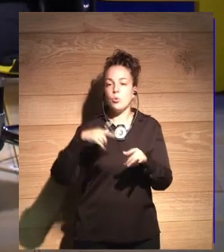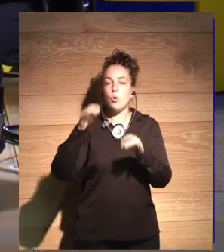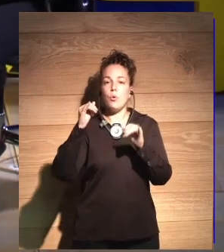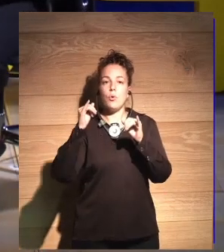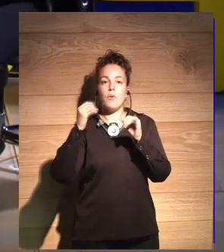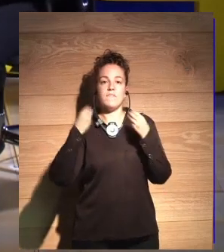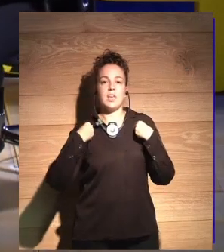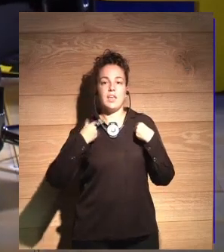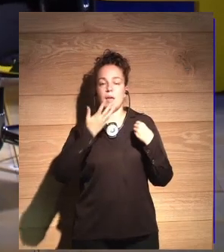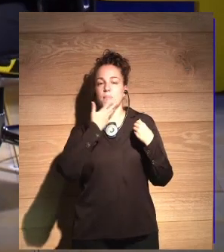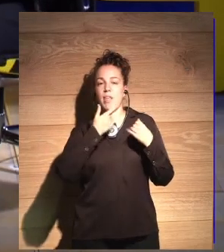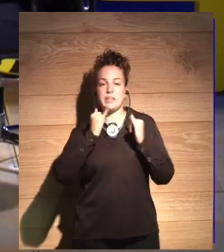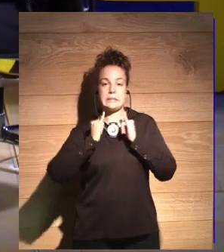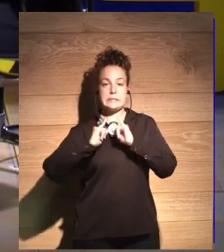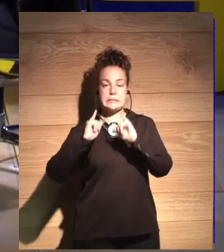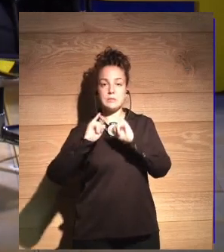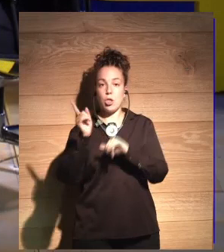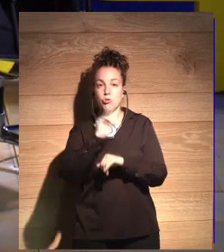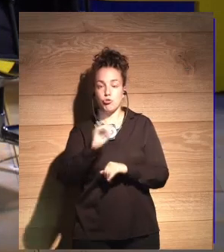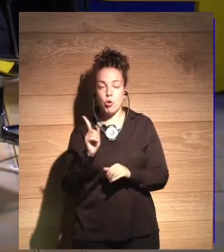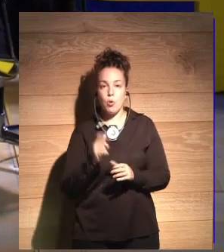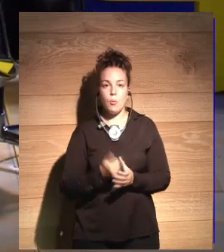is awesome. It's not so present. I was like, I'm